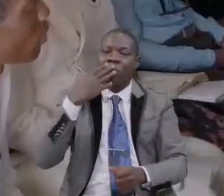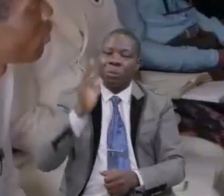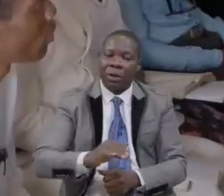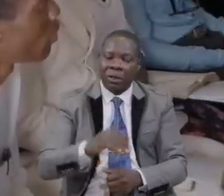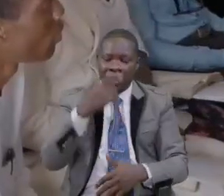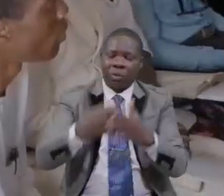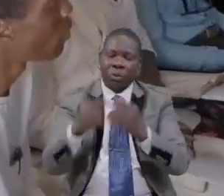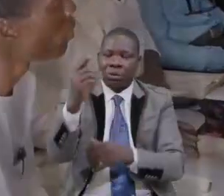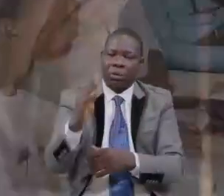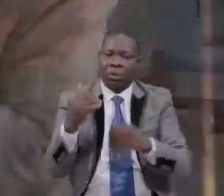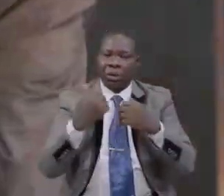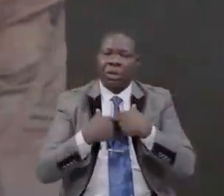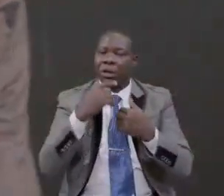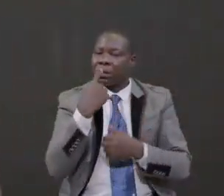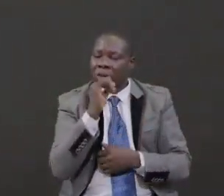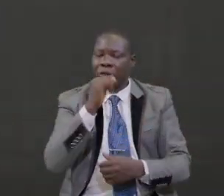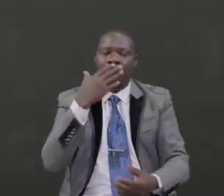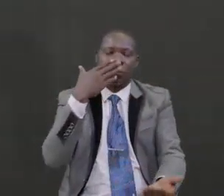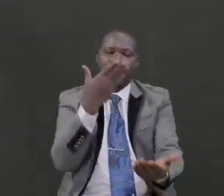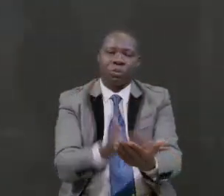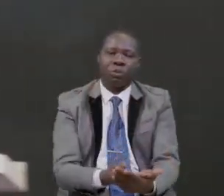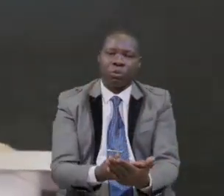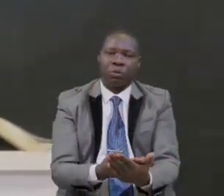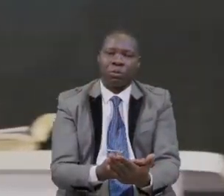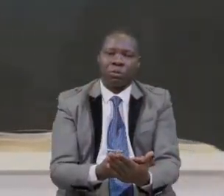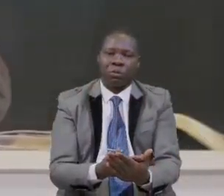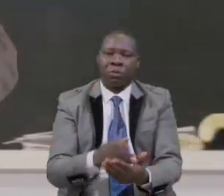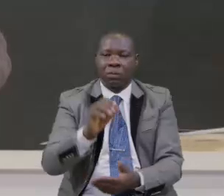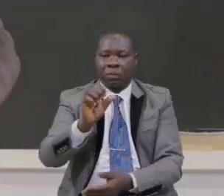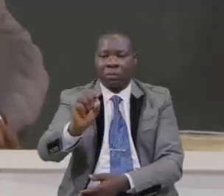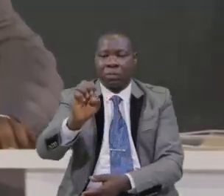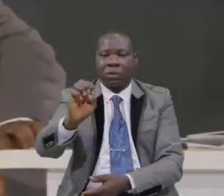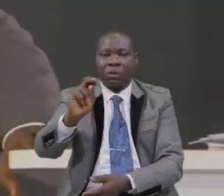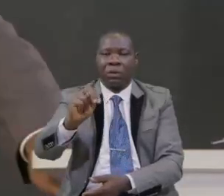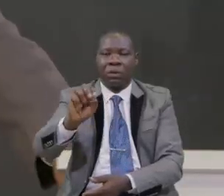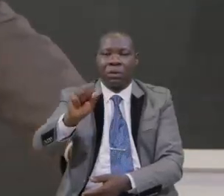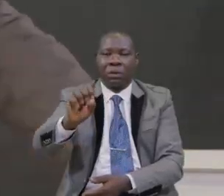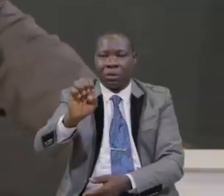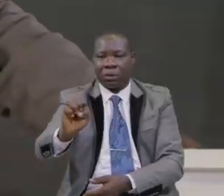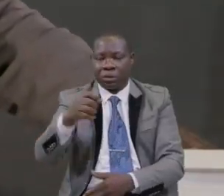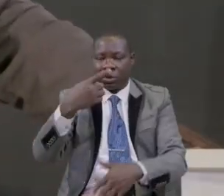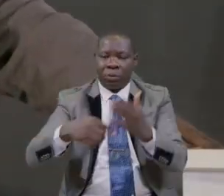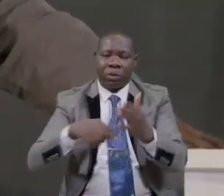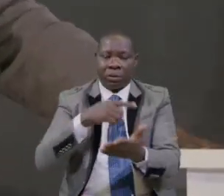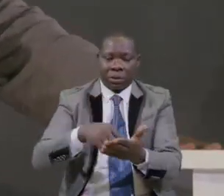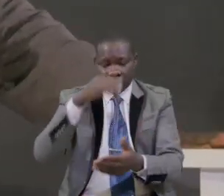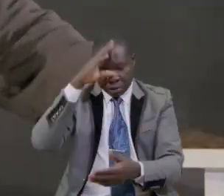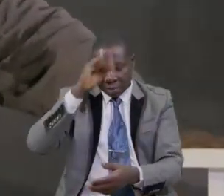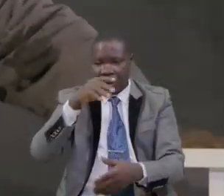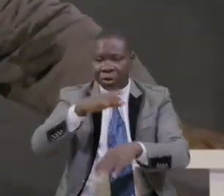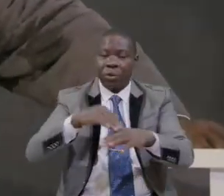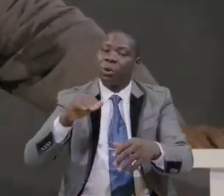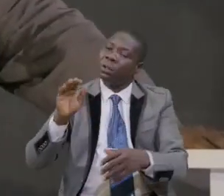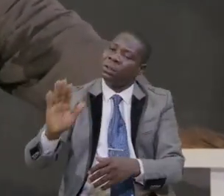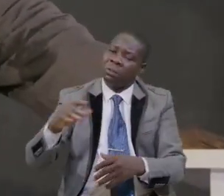is sense, sensible. What this man, call him by any title, is a